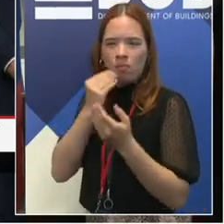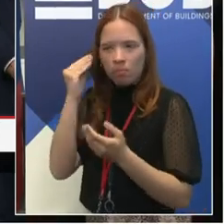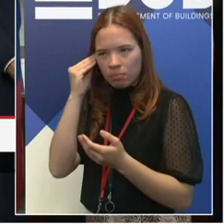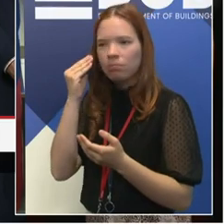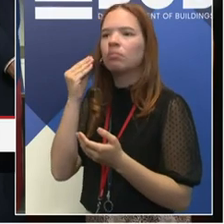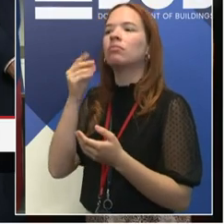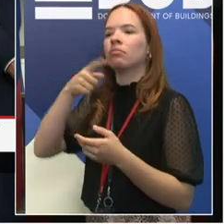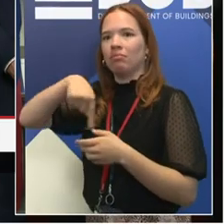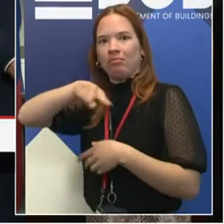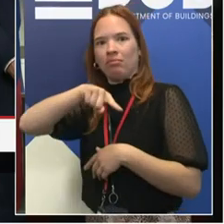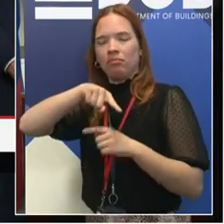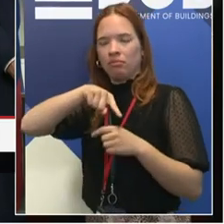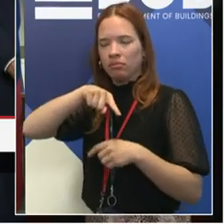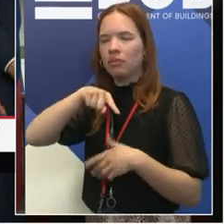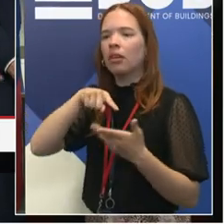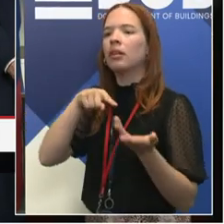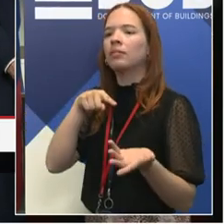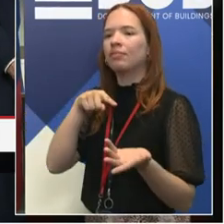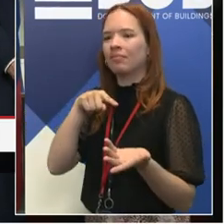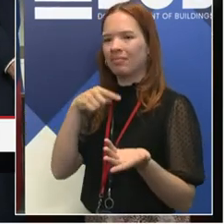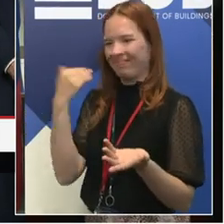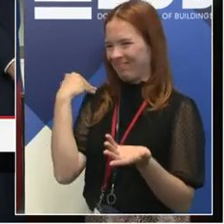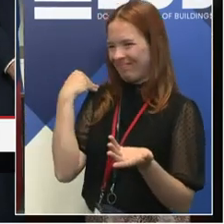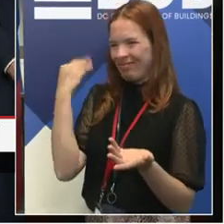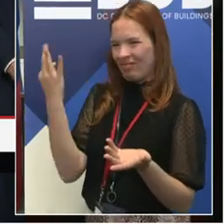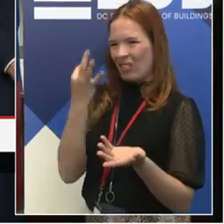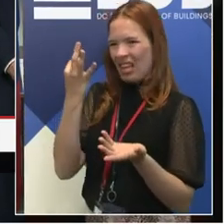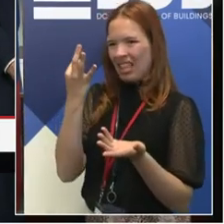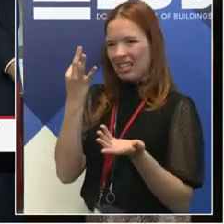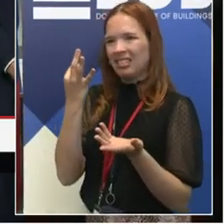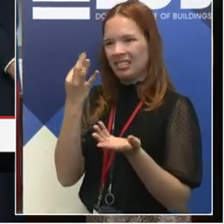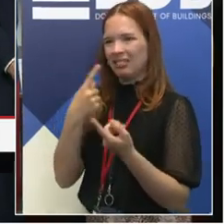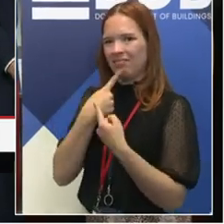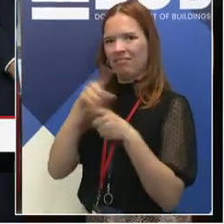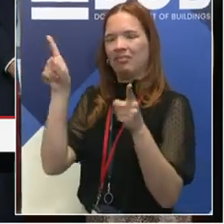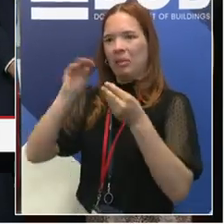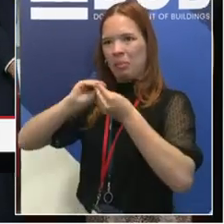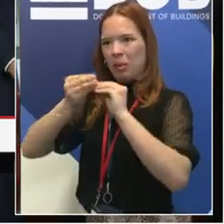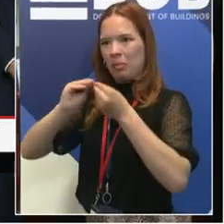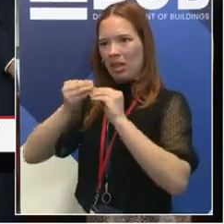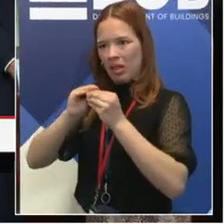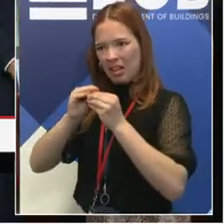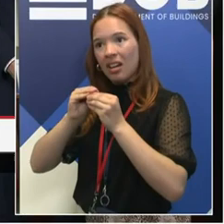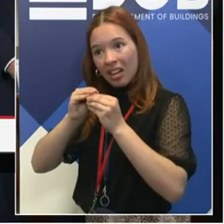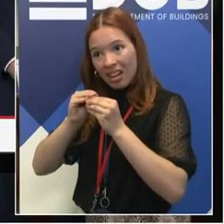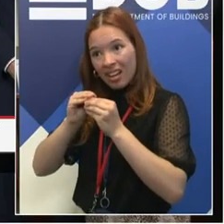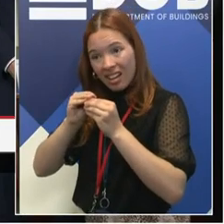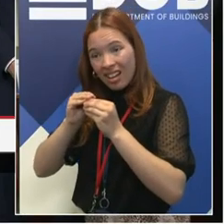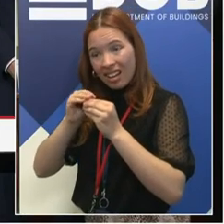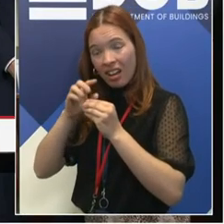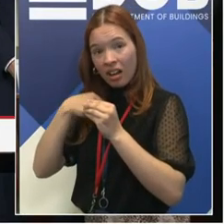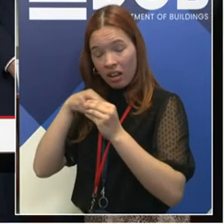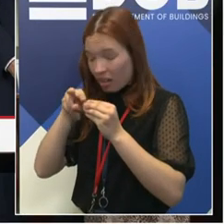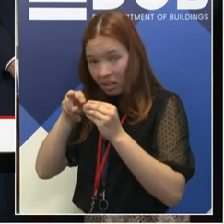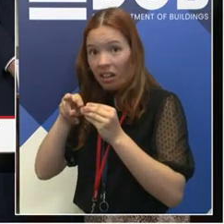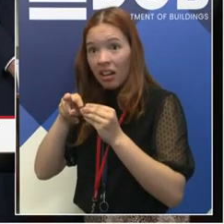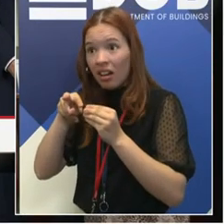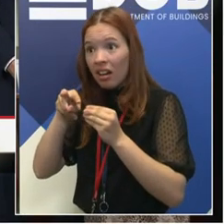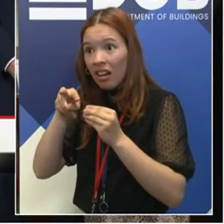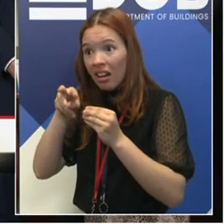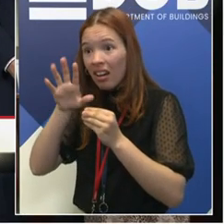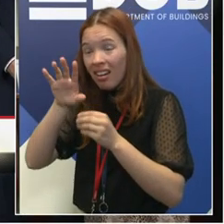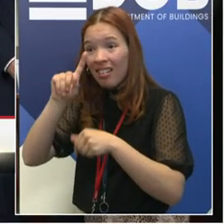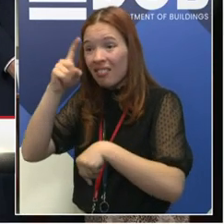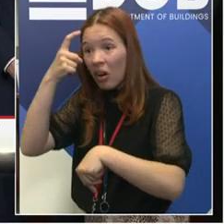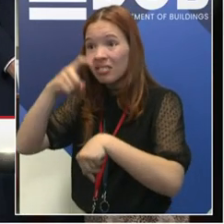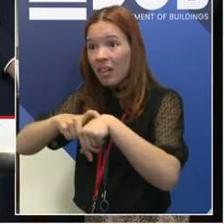are really different numbers. These numbers, it's the first time I believe in years you've had this kind of an increase, and have double-digit increase